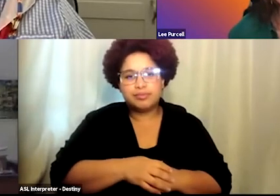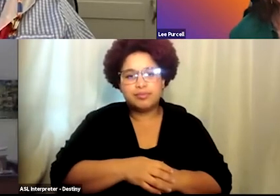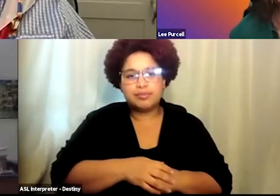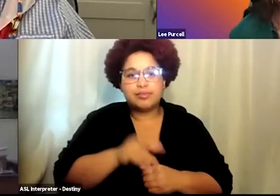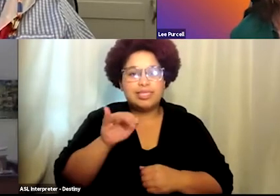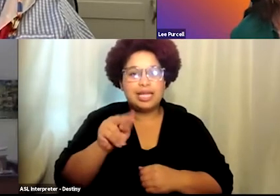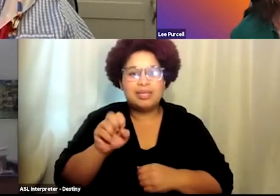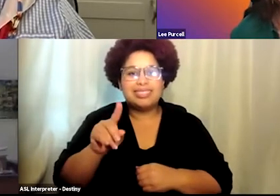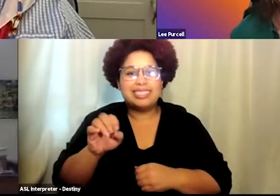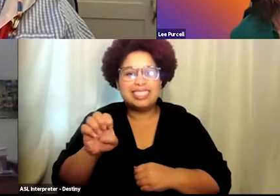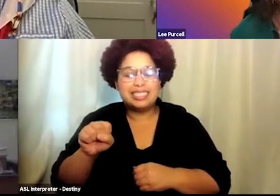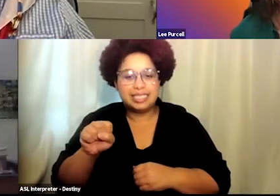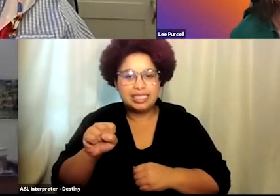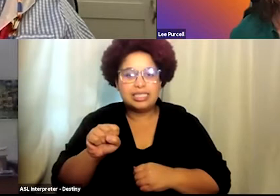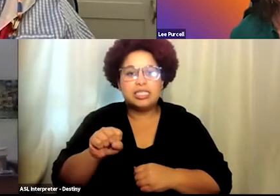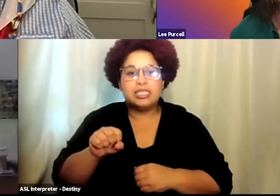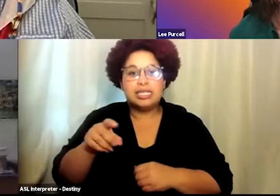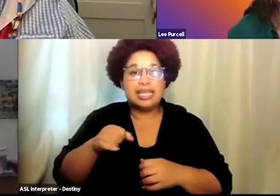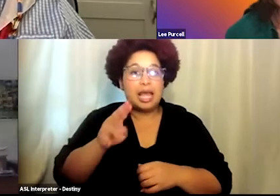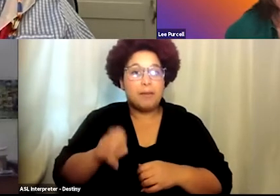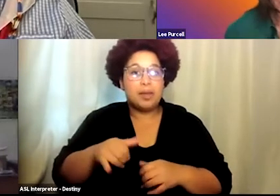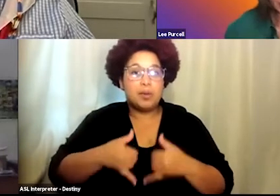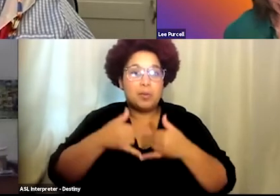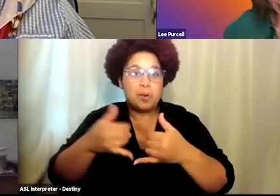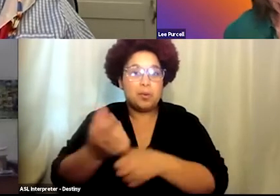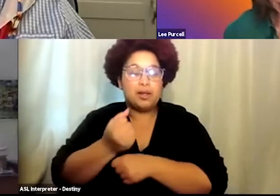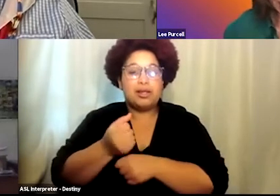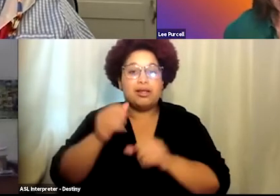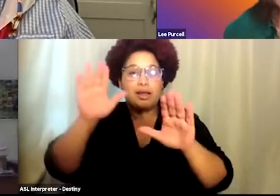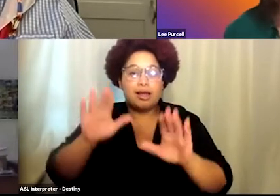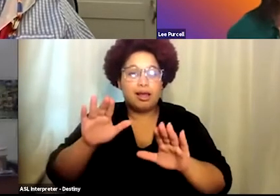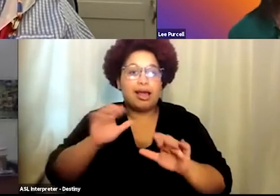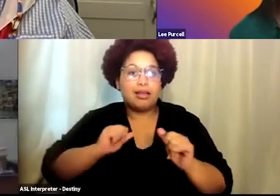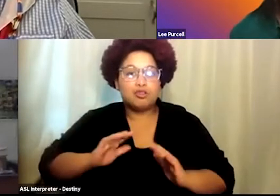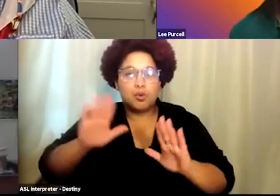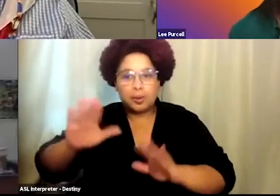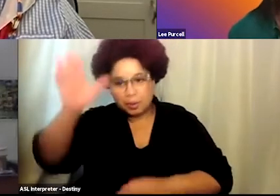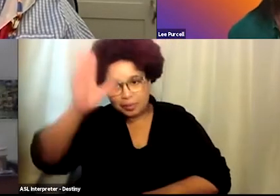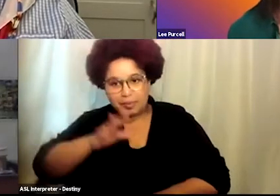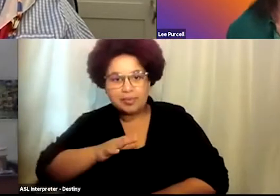Kim Estes, who is the Emmy Award-winning terrific actor and all-around great guy,